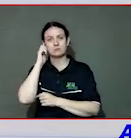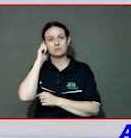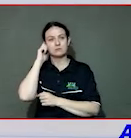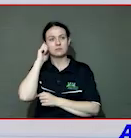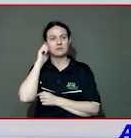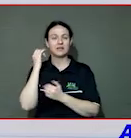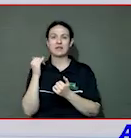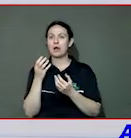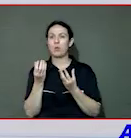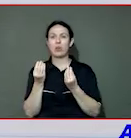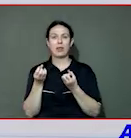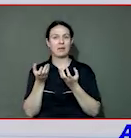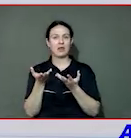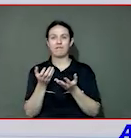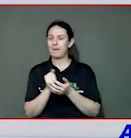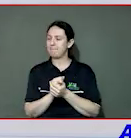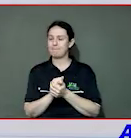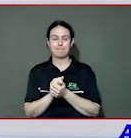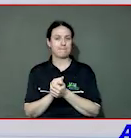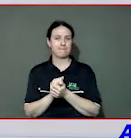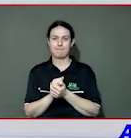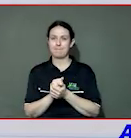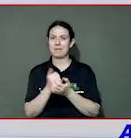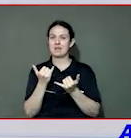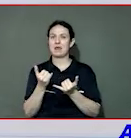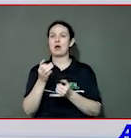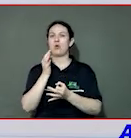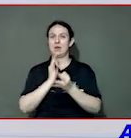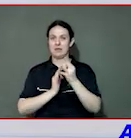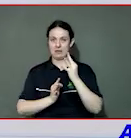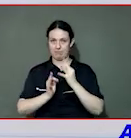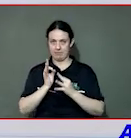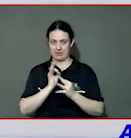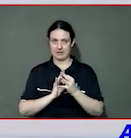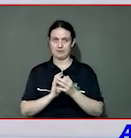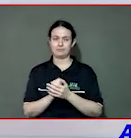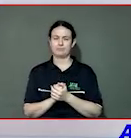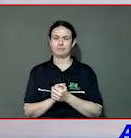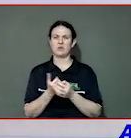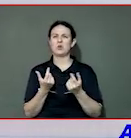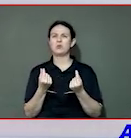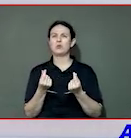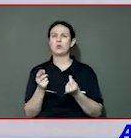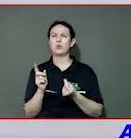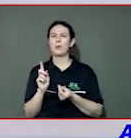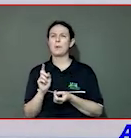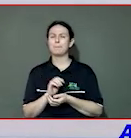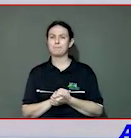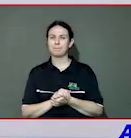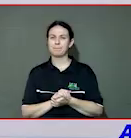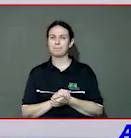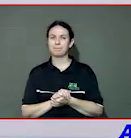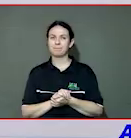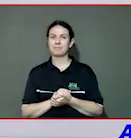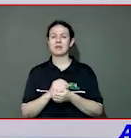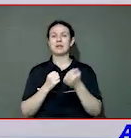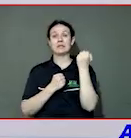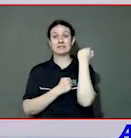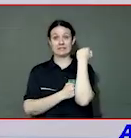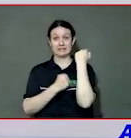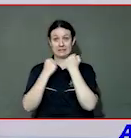in a value for B. Fully explain. Okay, so what must you do? You must write